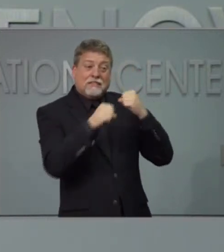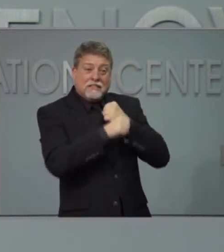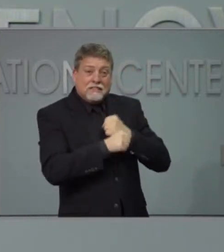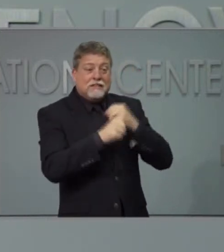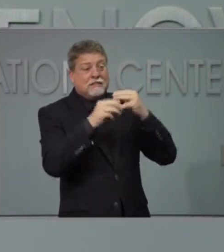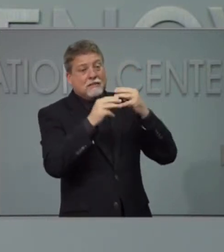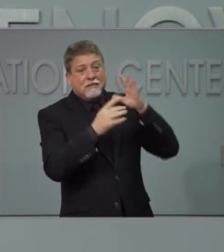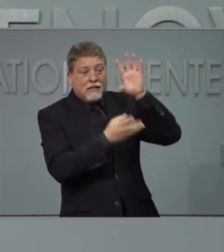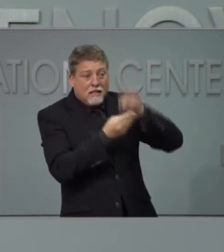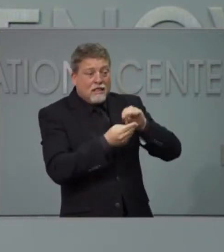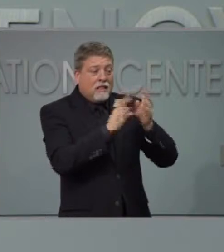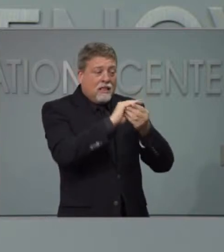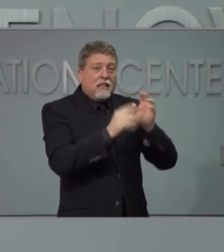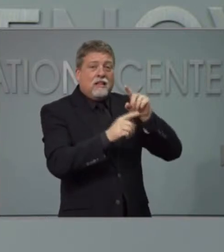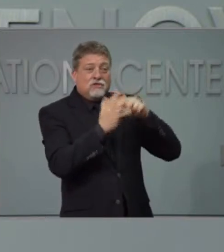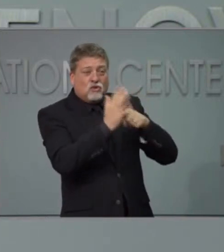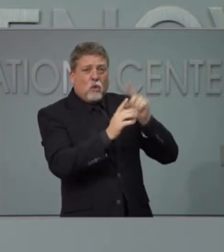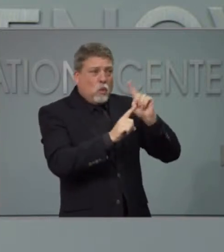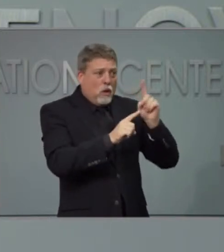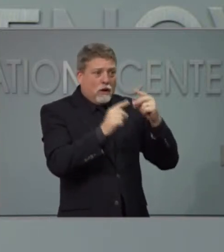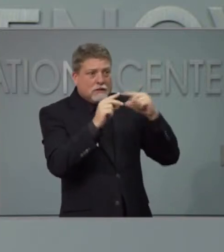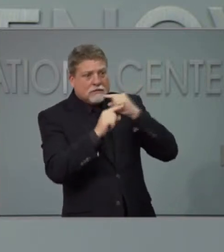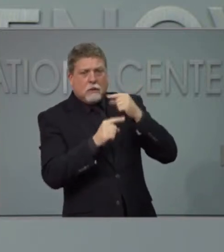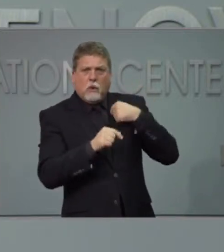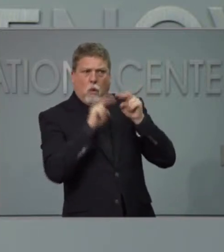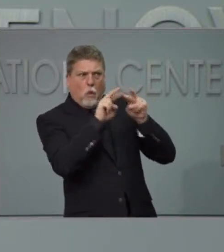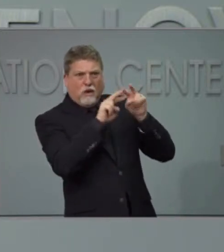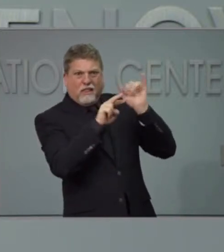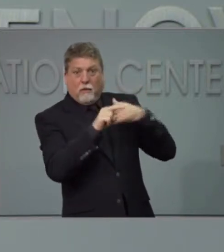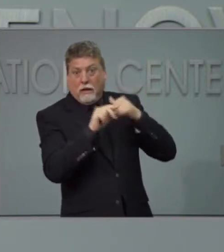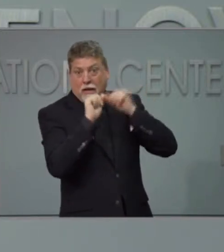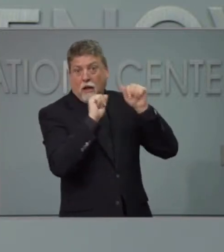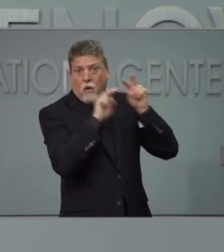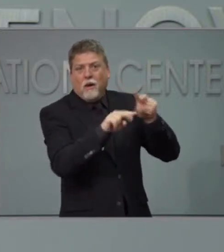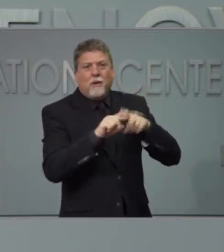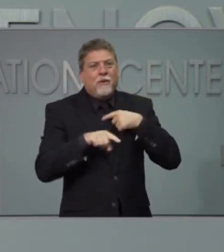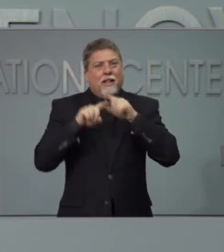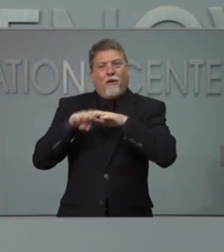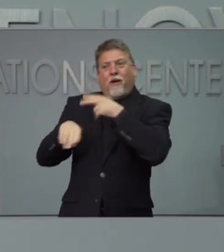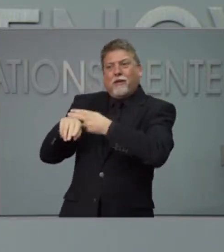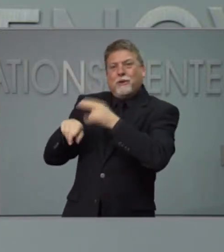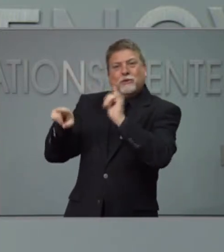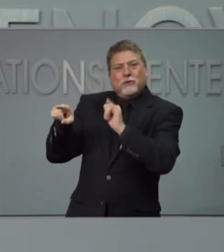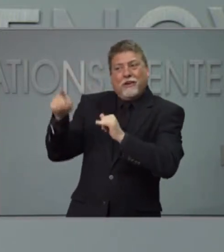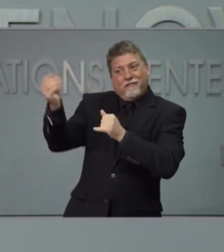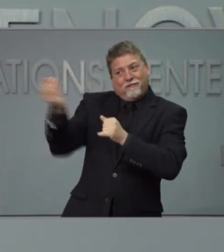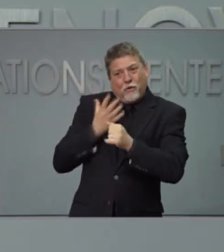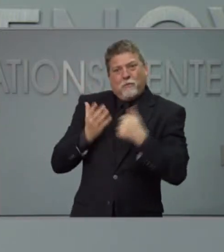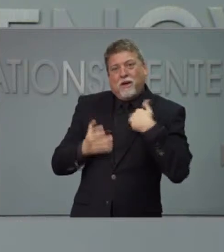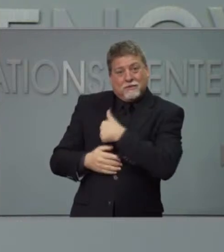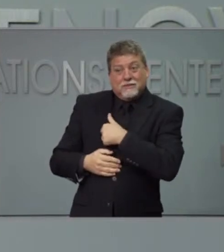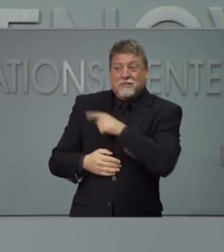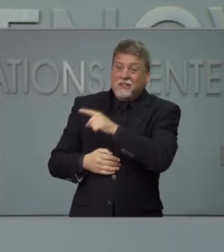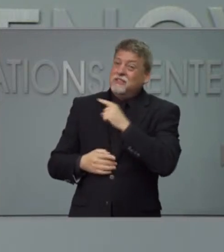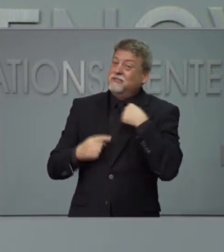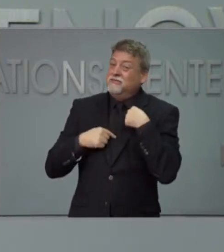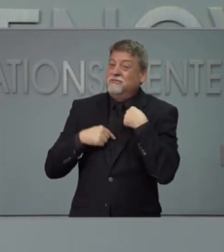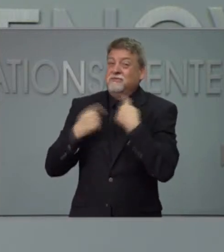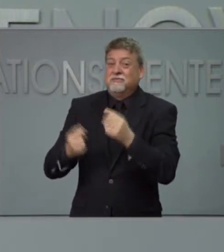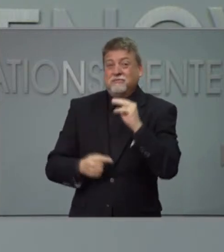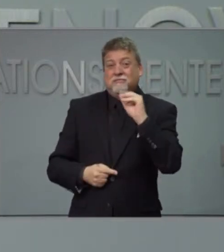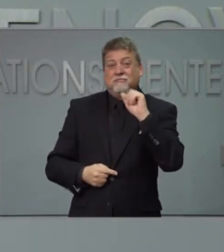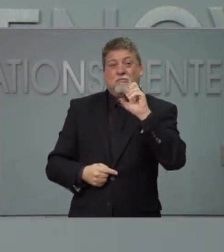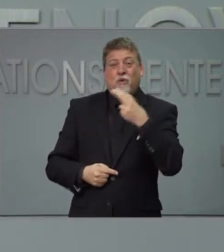transparency and collaboration at the hospital level, and they've been doing a great job back since March in working together. And so we've